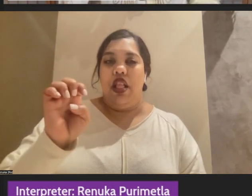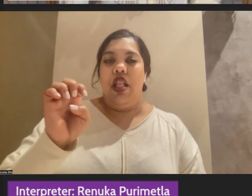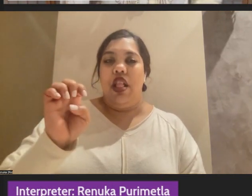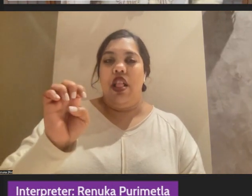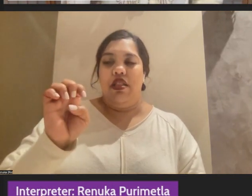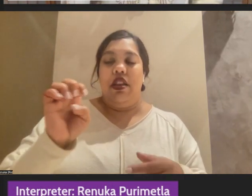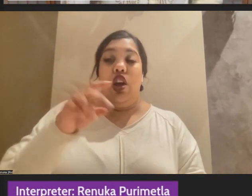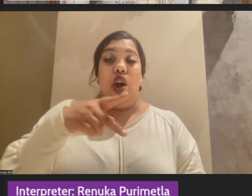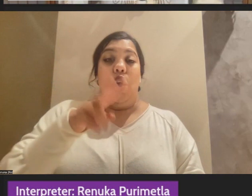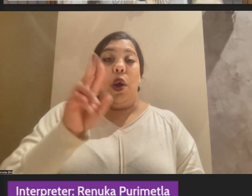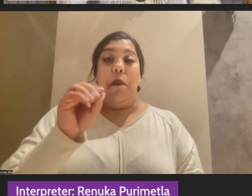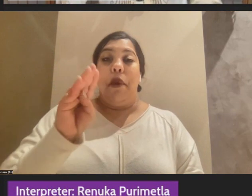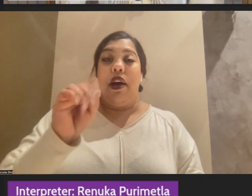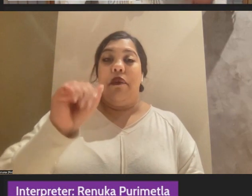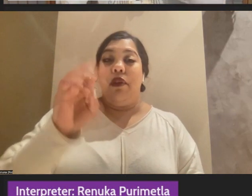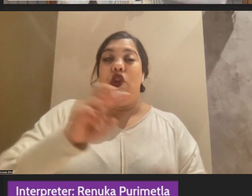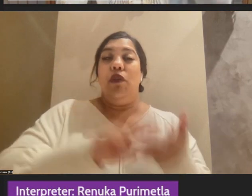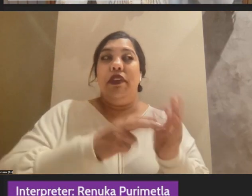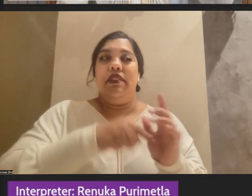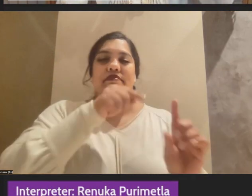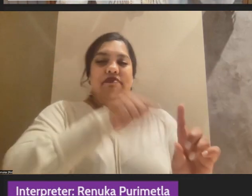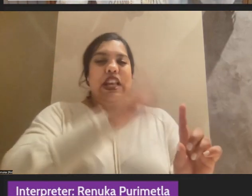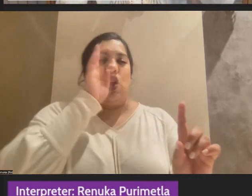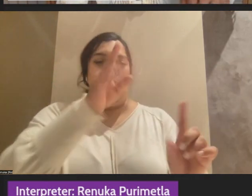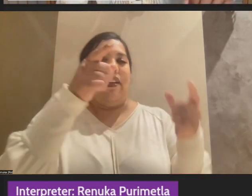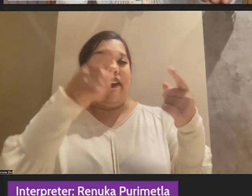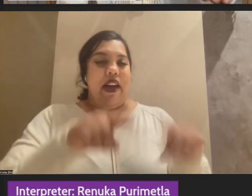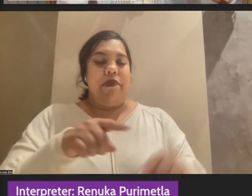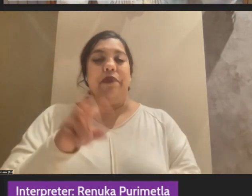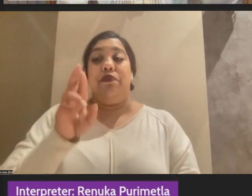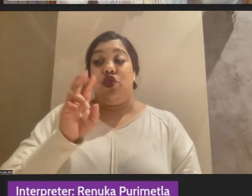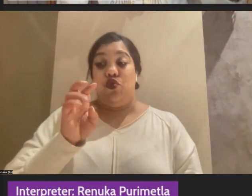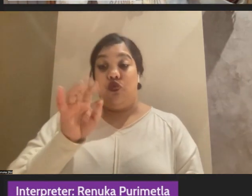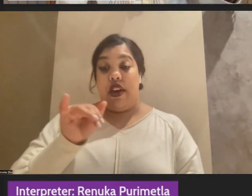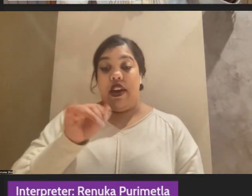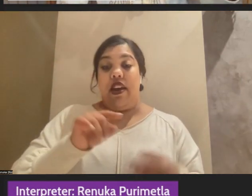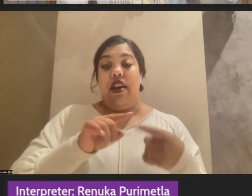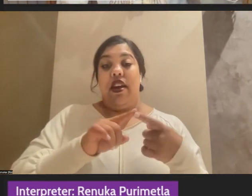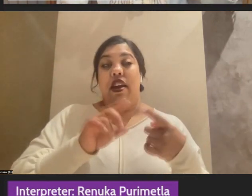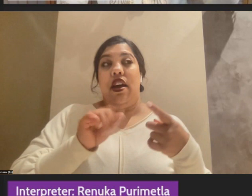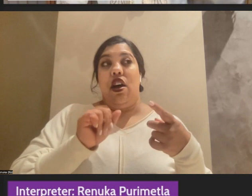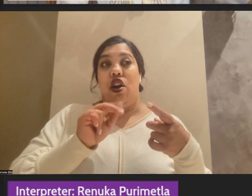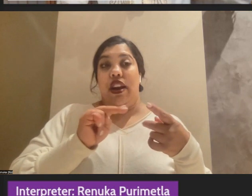happen. So Ray, Ernessa, and Noah,